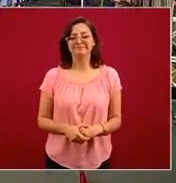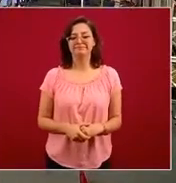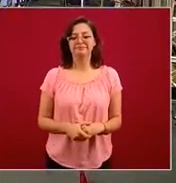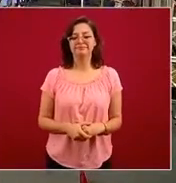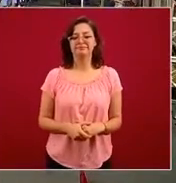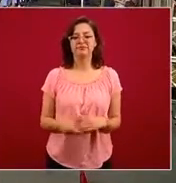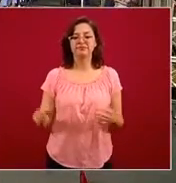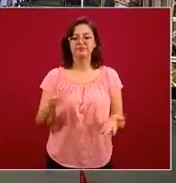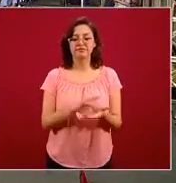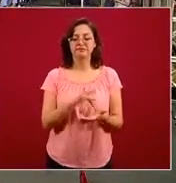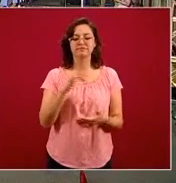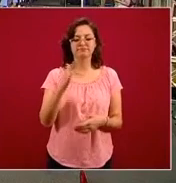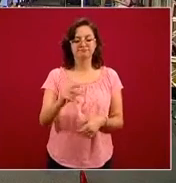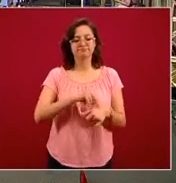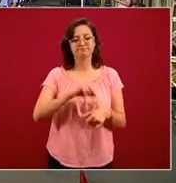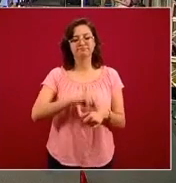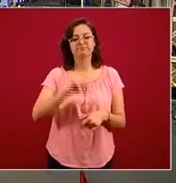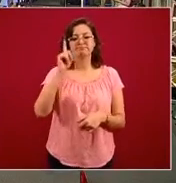achieve that.